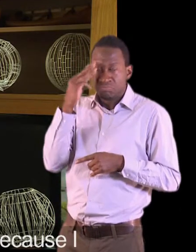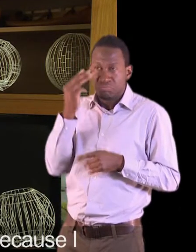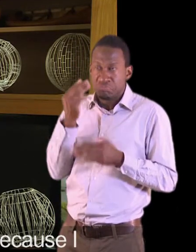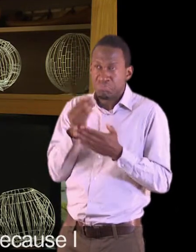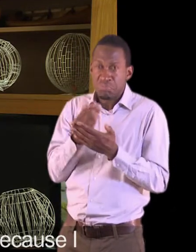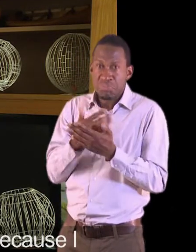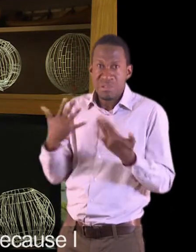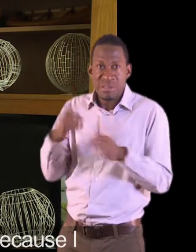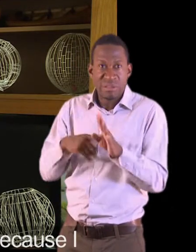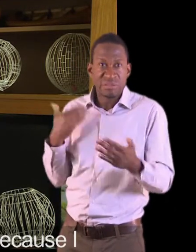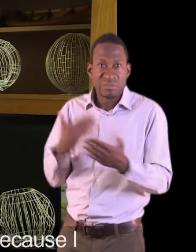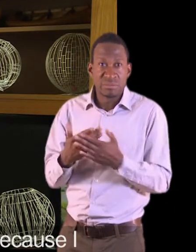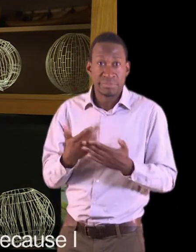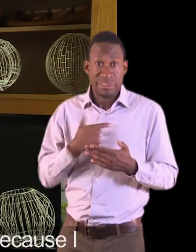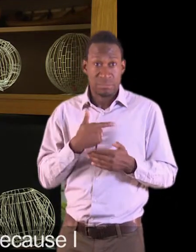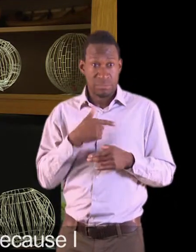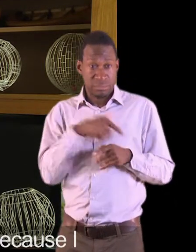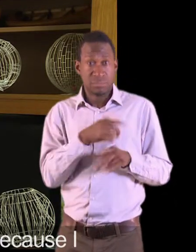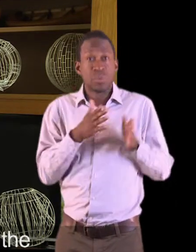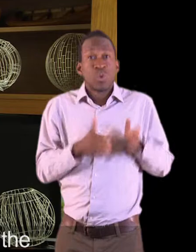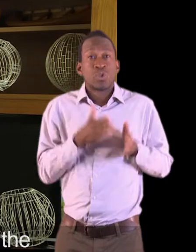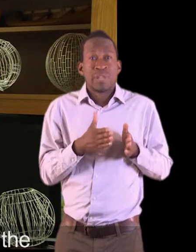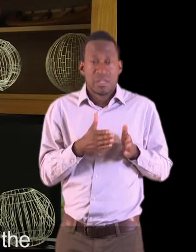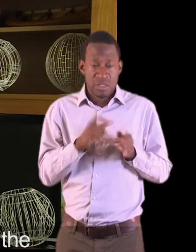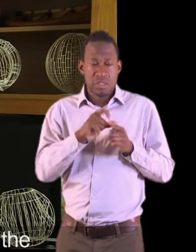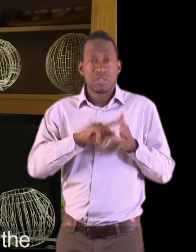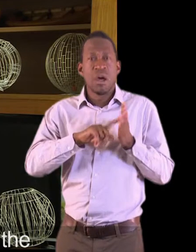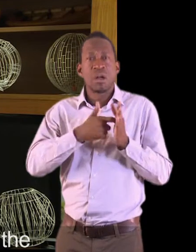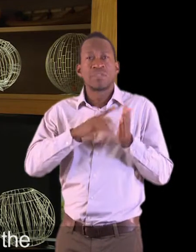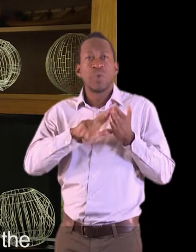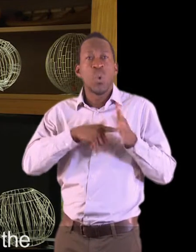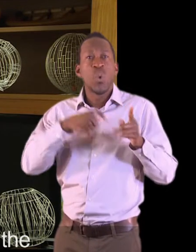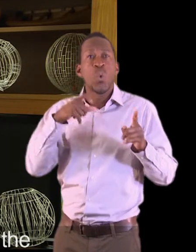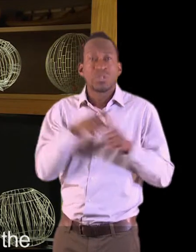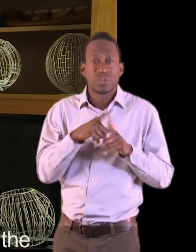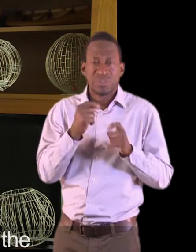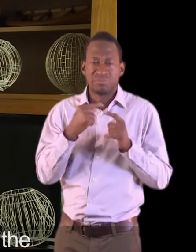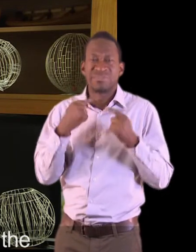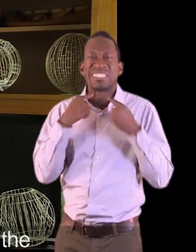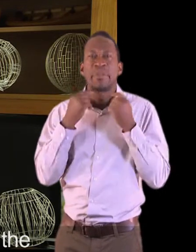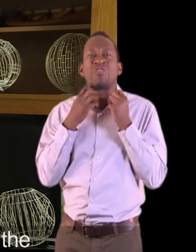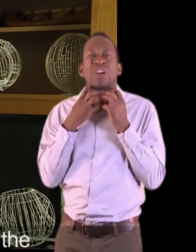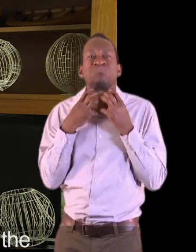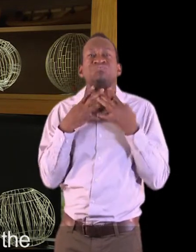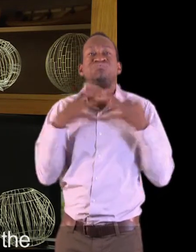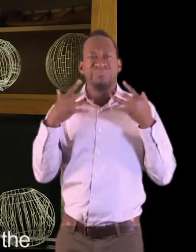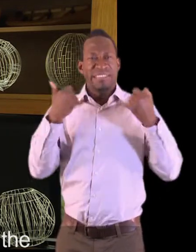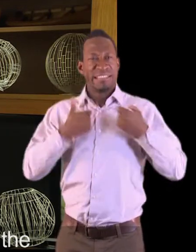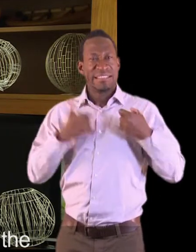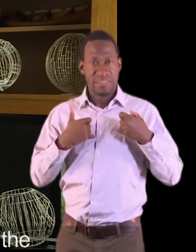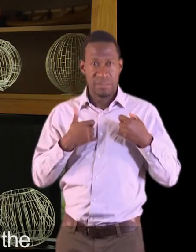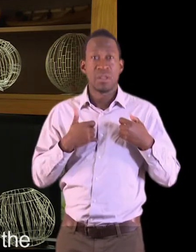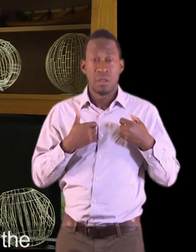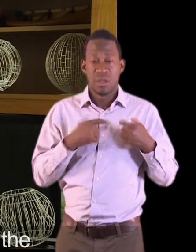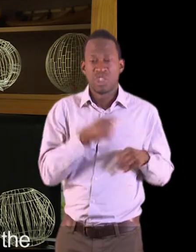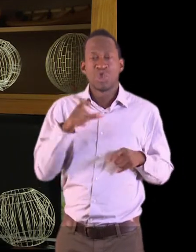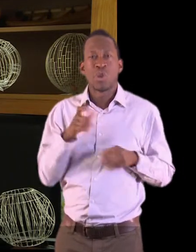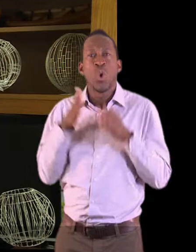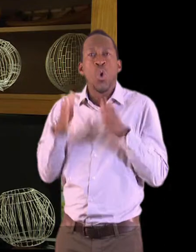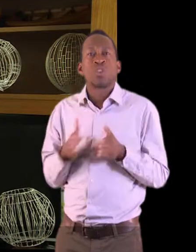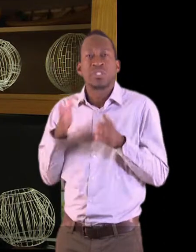I hadn't had her around for so many years. You know, I'd been in hospital, in the Dartford Hospital with the dip,